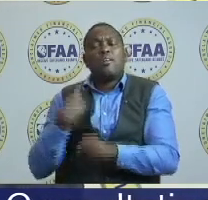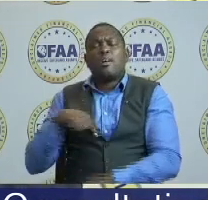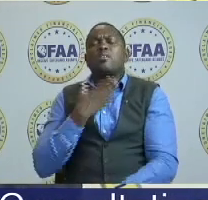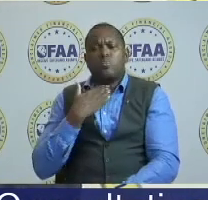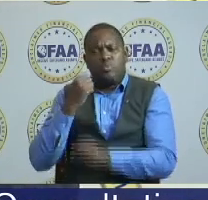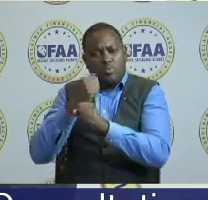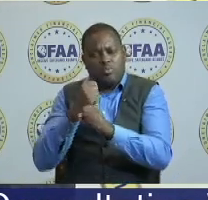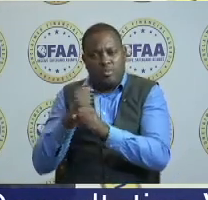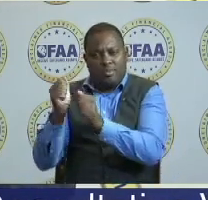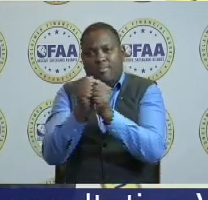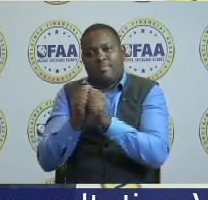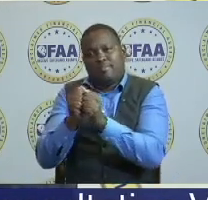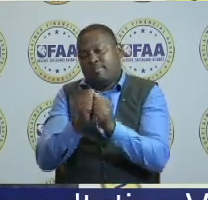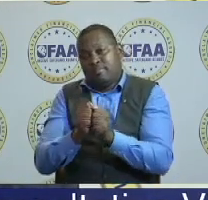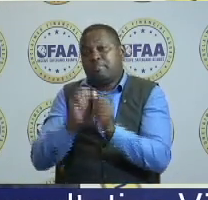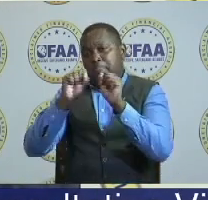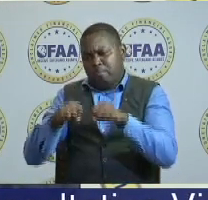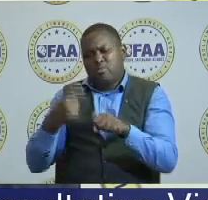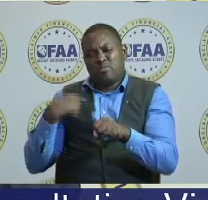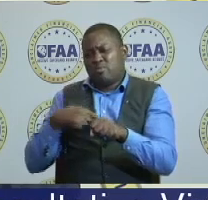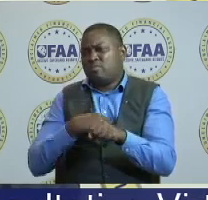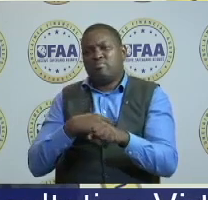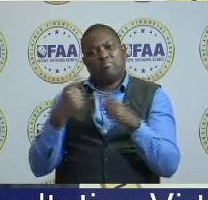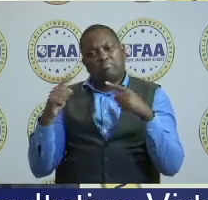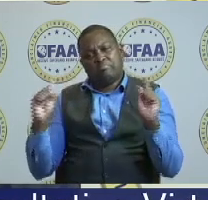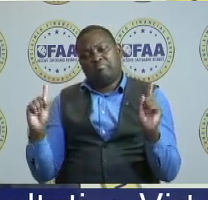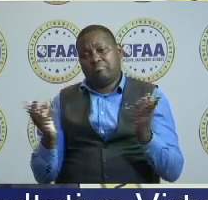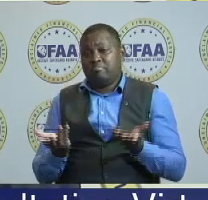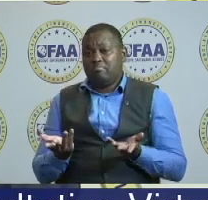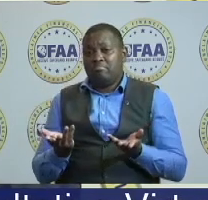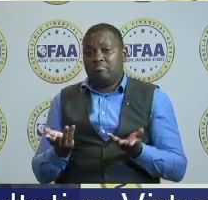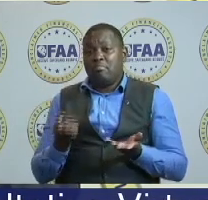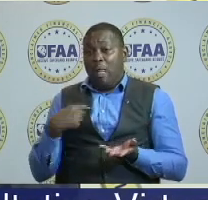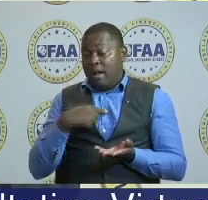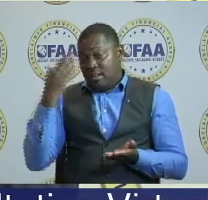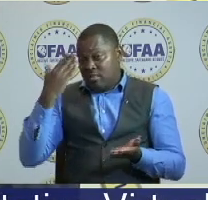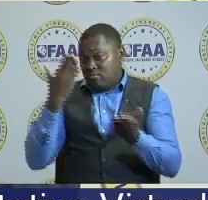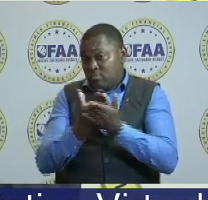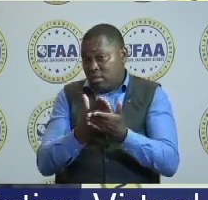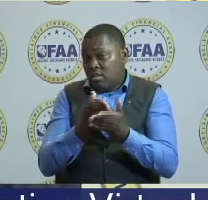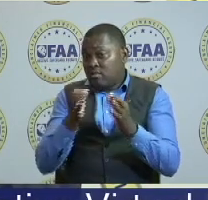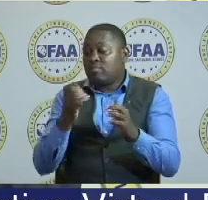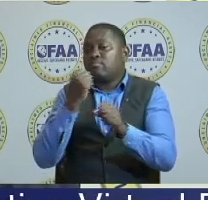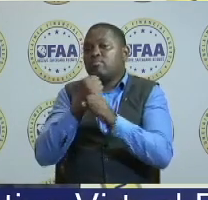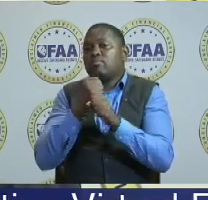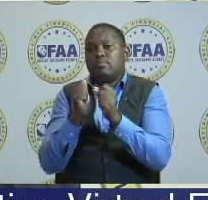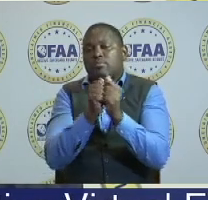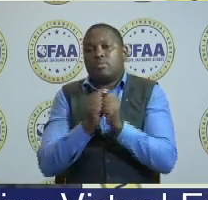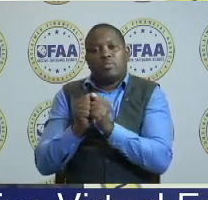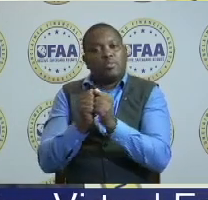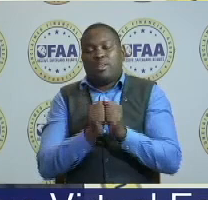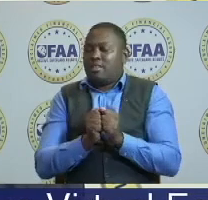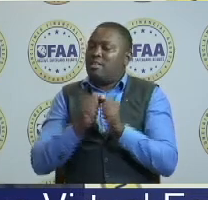collaborative approach so that we work together. And we believe that if we work together, we can make